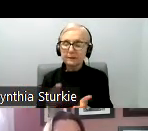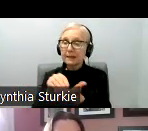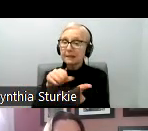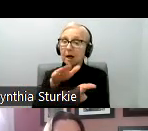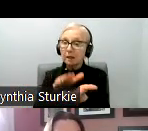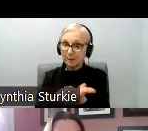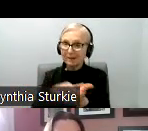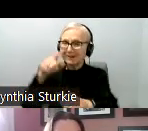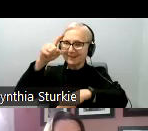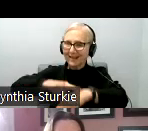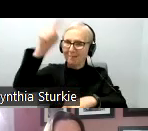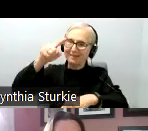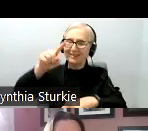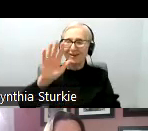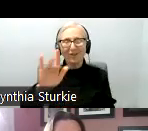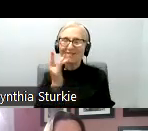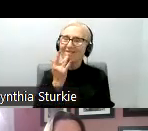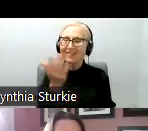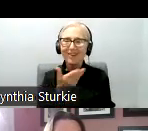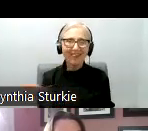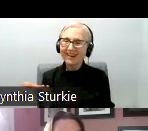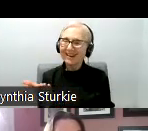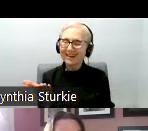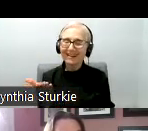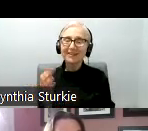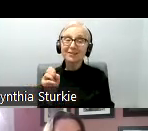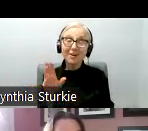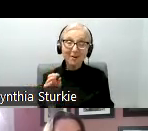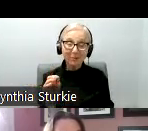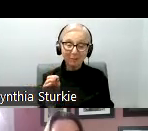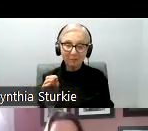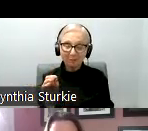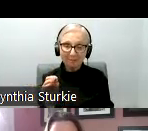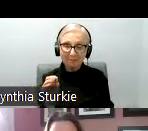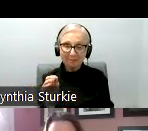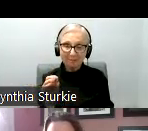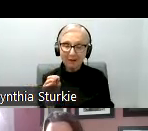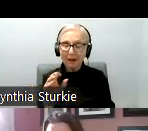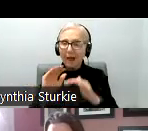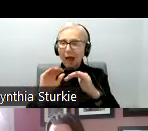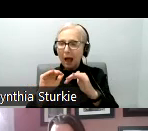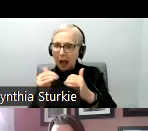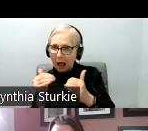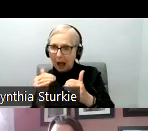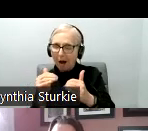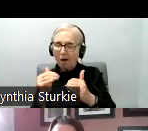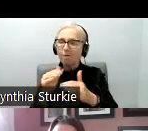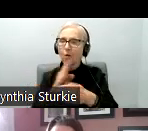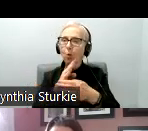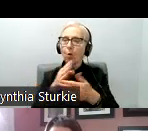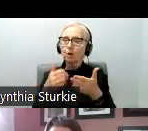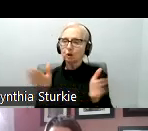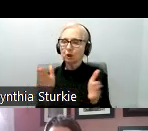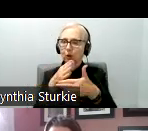Documentation and timeliness, everybody's favorite thing. So the how for general completion of